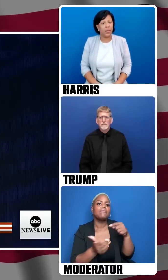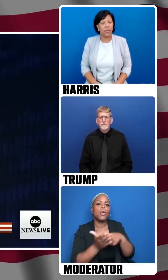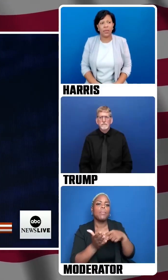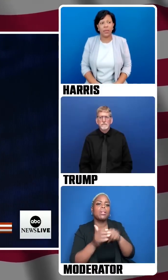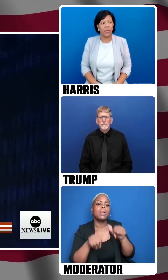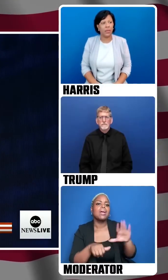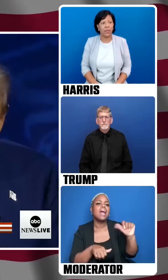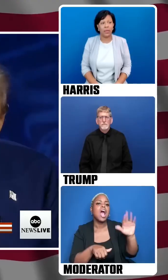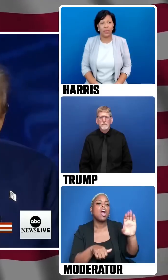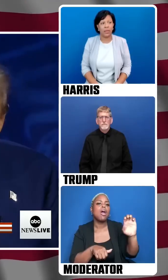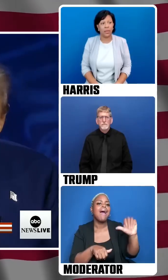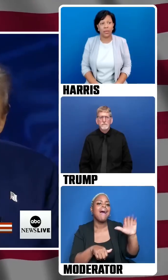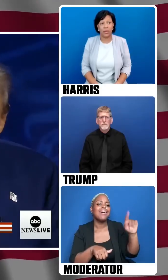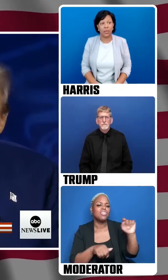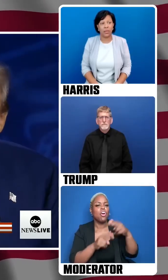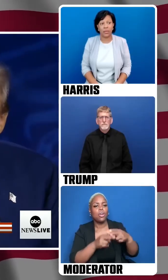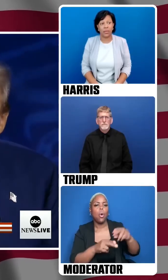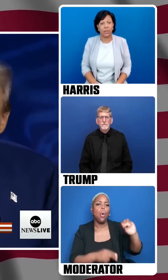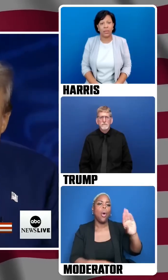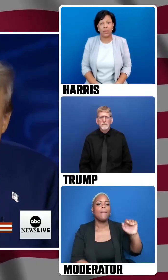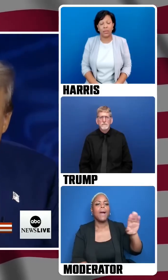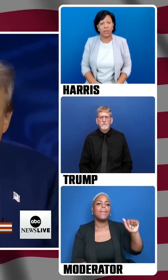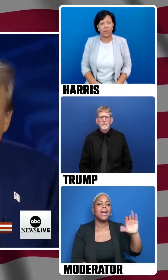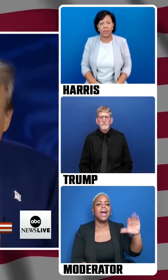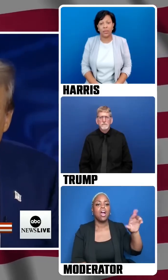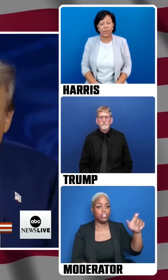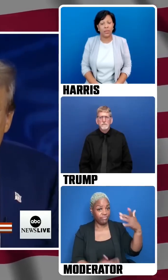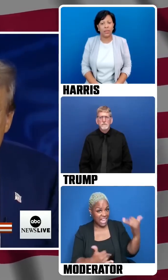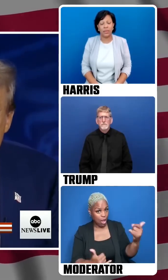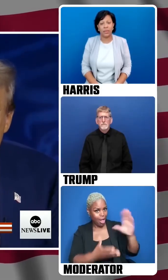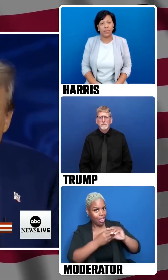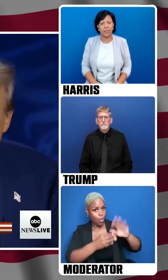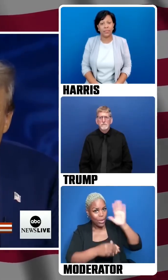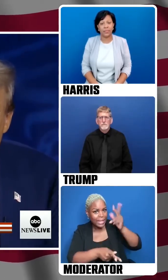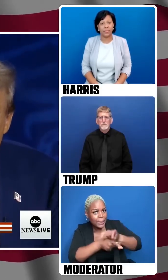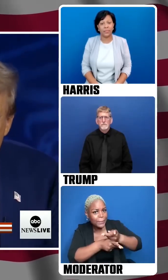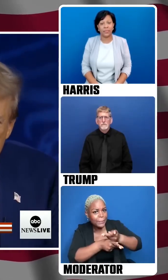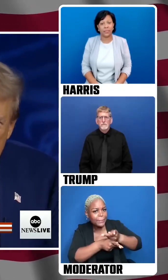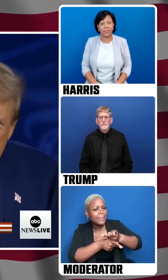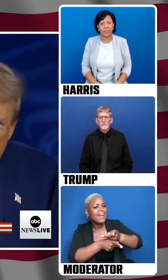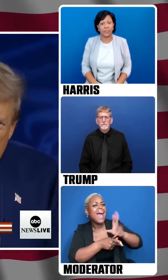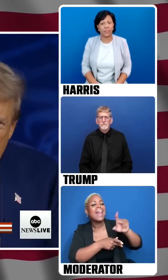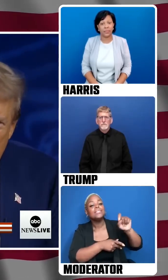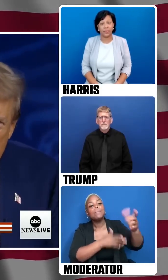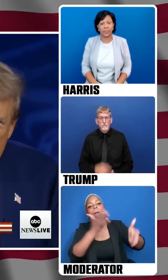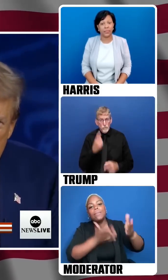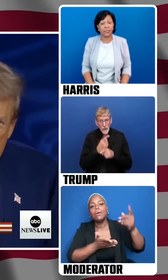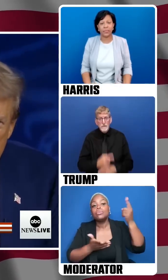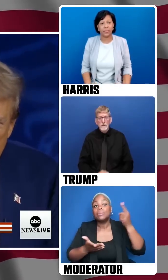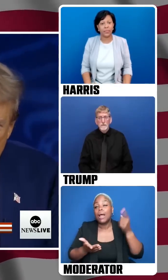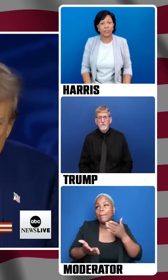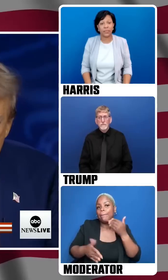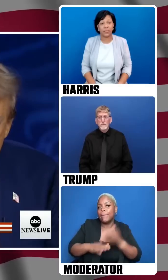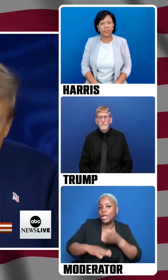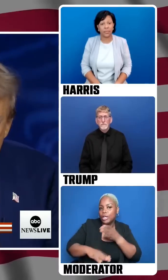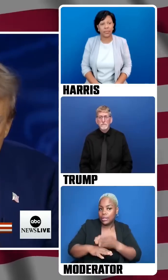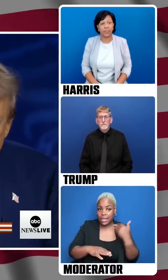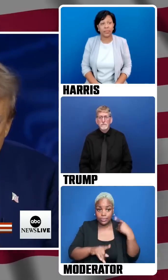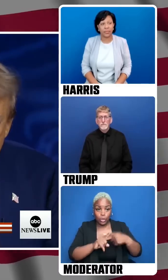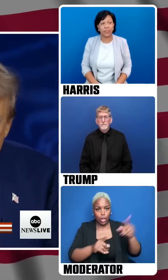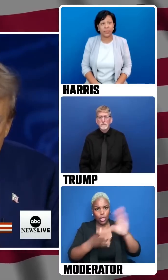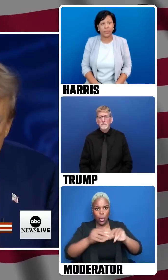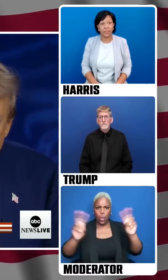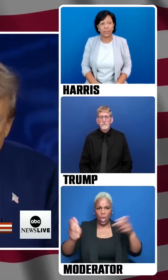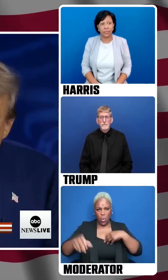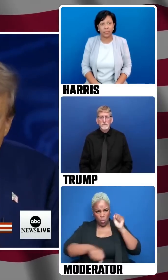going to keep Obamacare, quote, unless we can do something much better. Correct. Last month, you said, quote, we're working on it. So tonight, 9